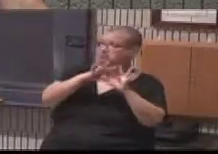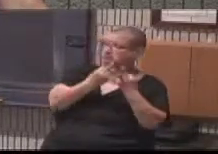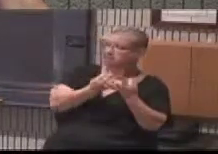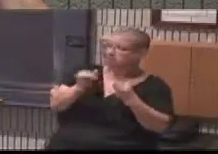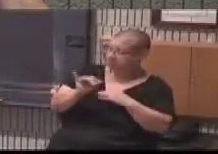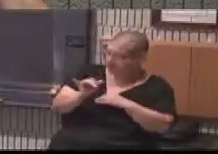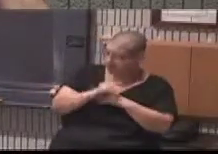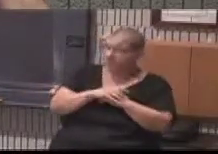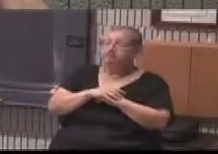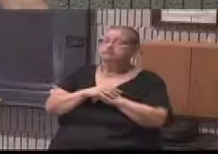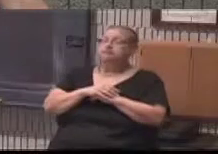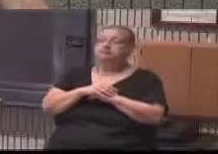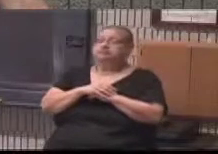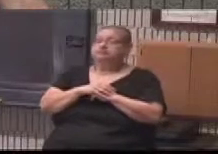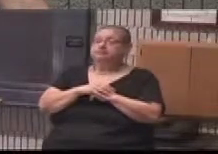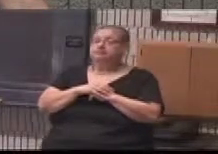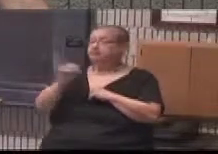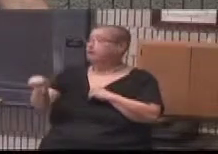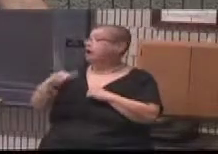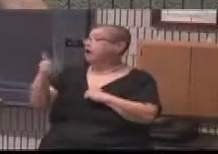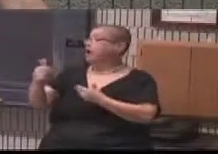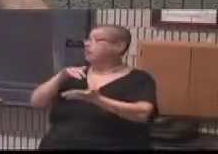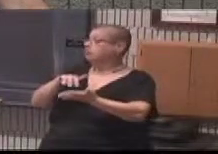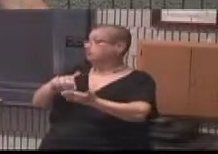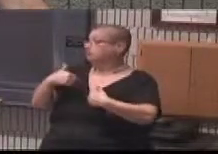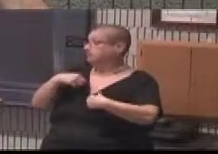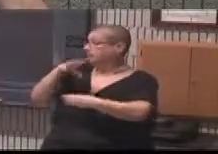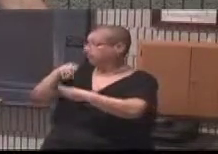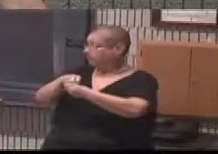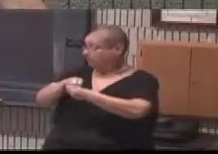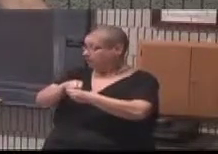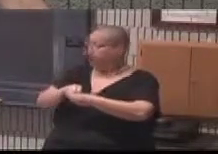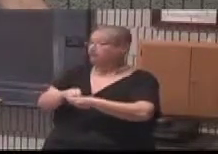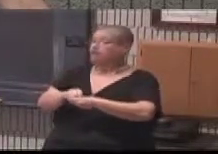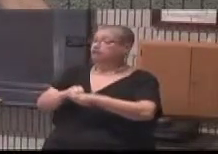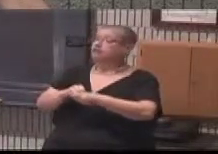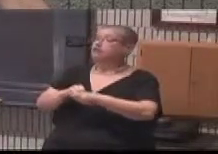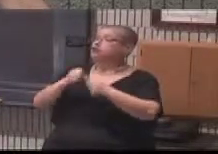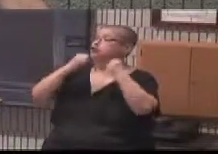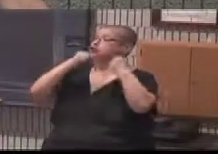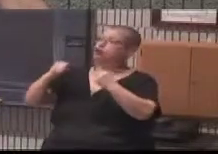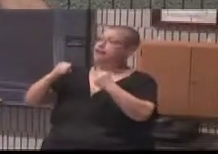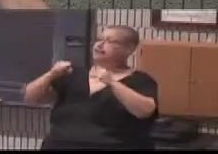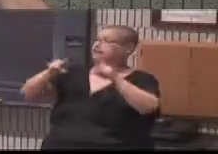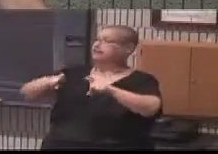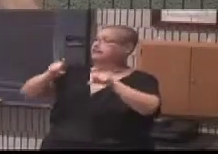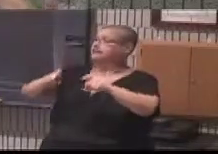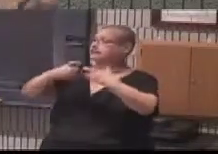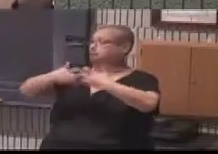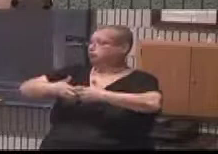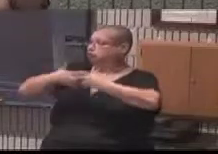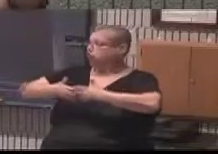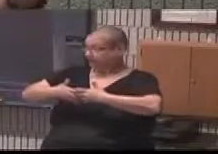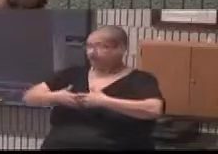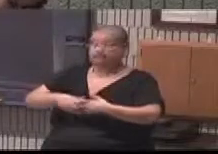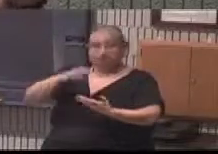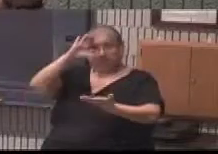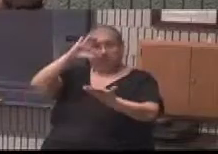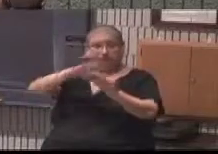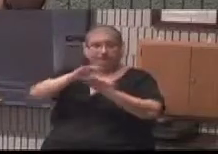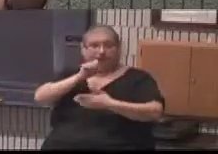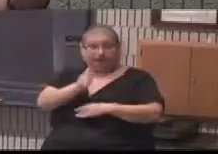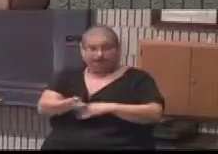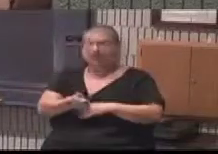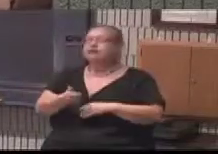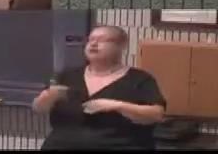too. Another study that I participated in was a strength testing machine. Believe it or not, we have